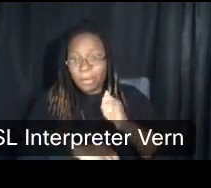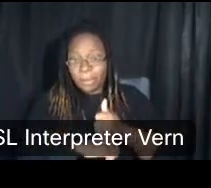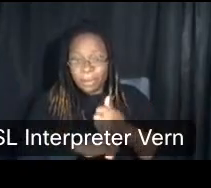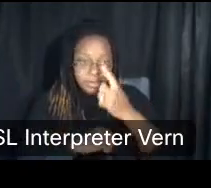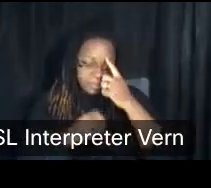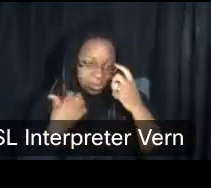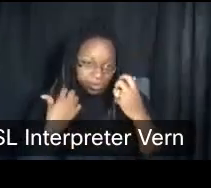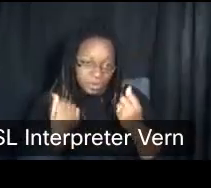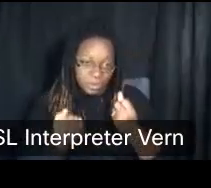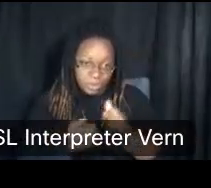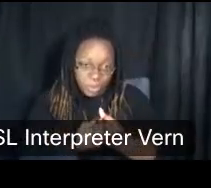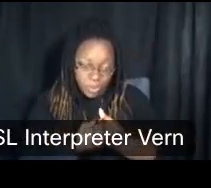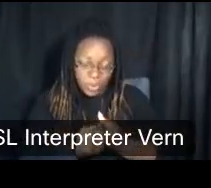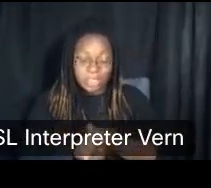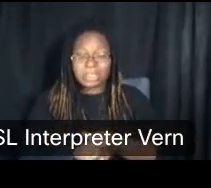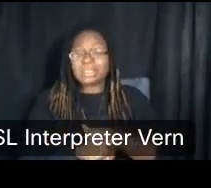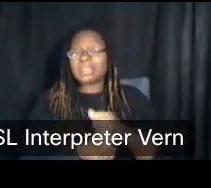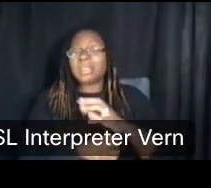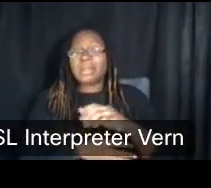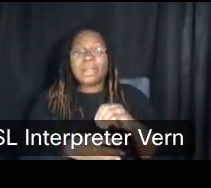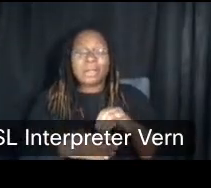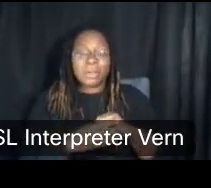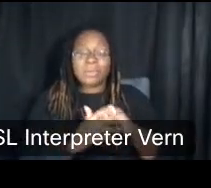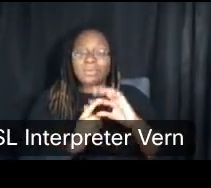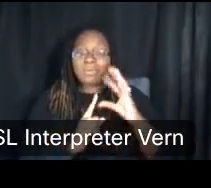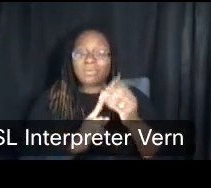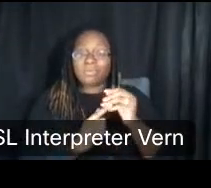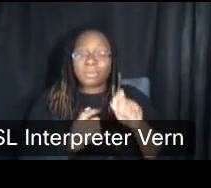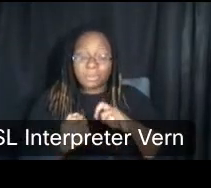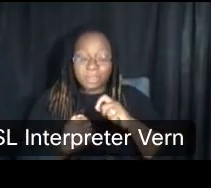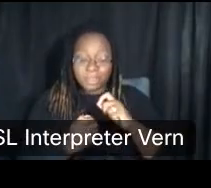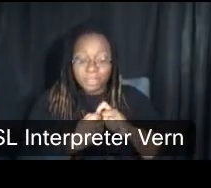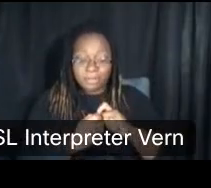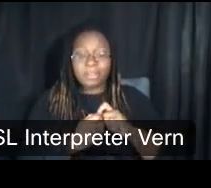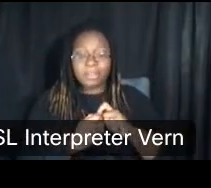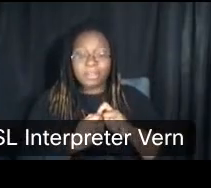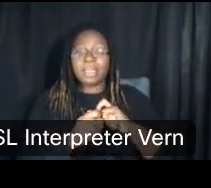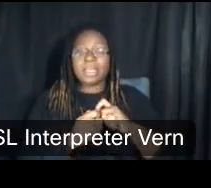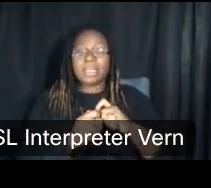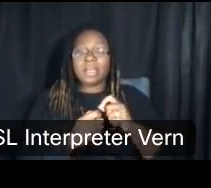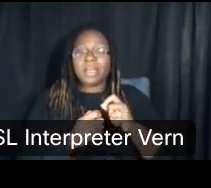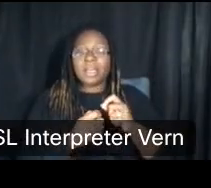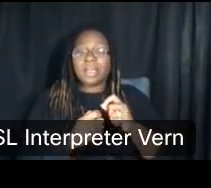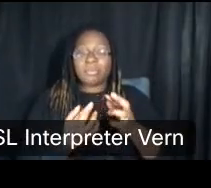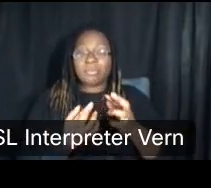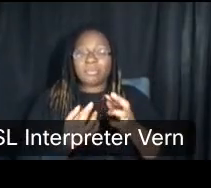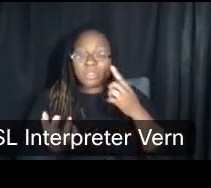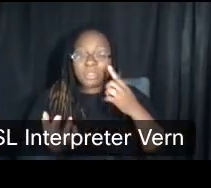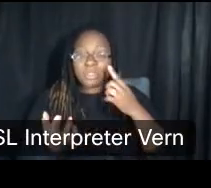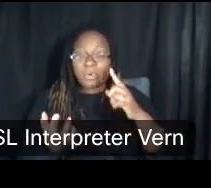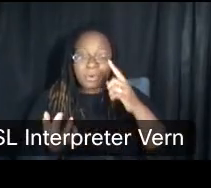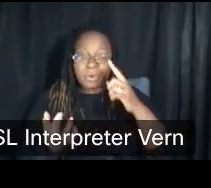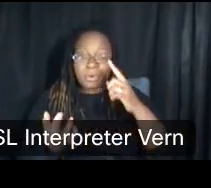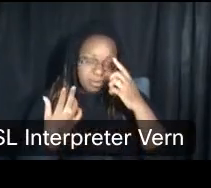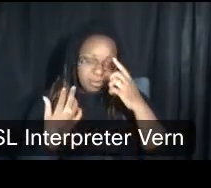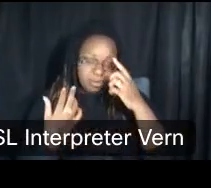support, that includes culturally specific sources of mental health support and healing, in addition